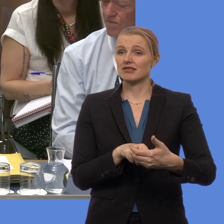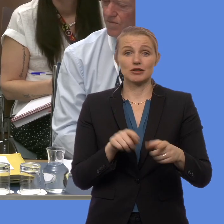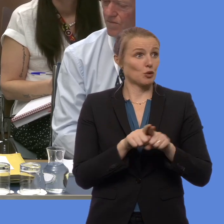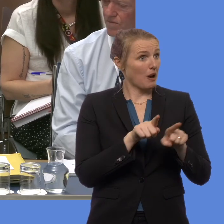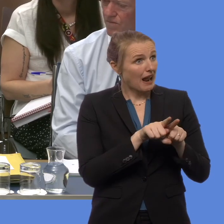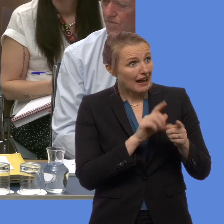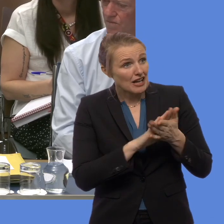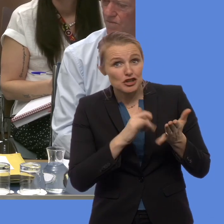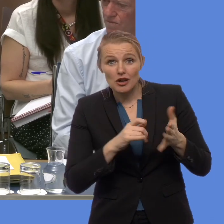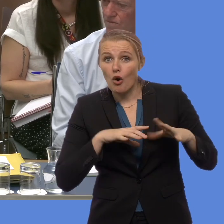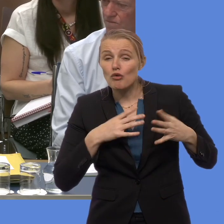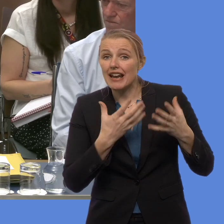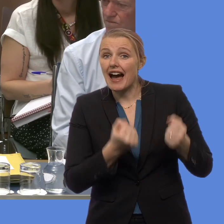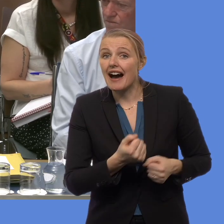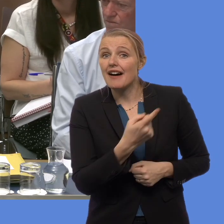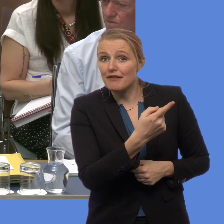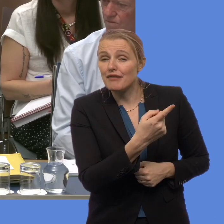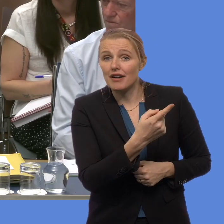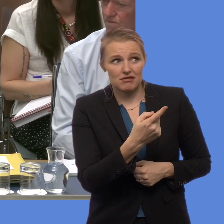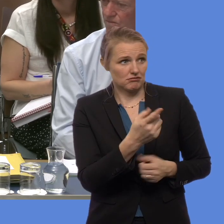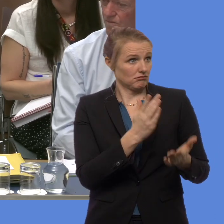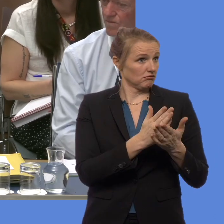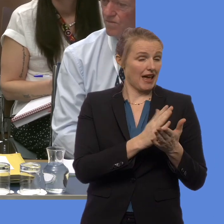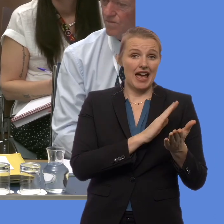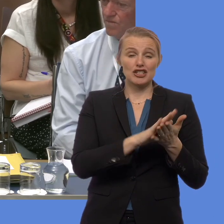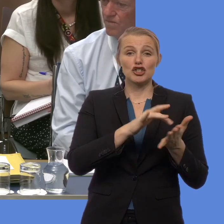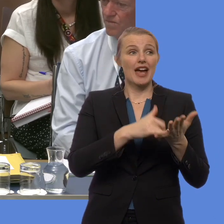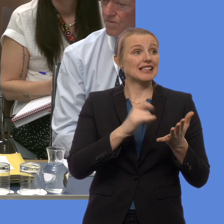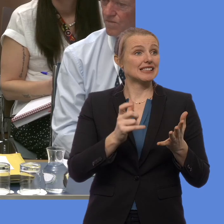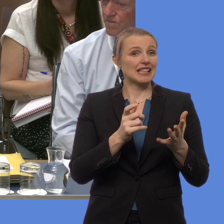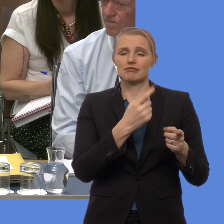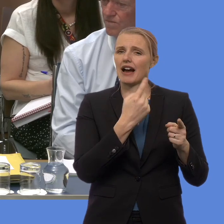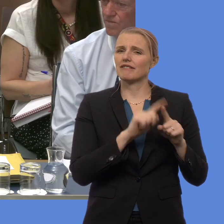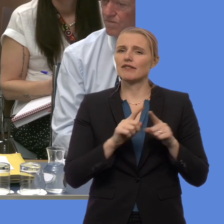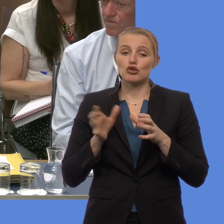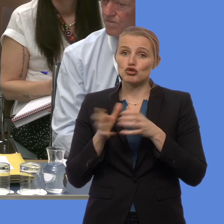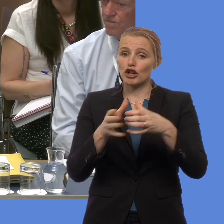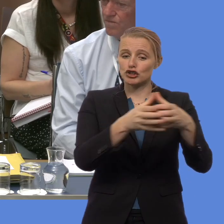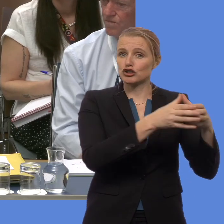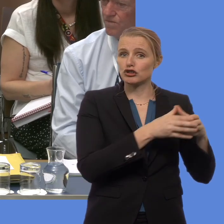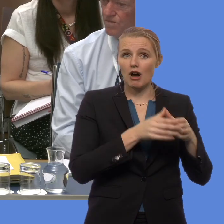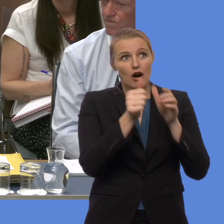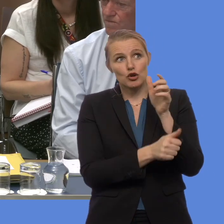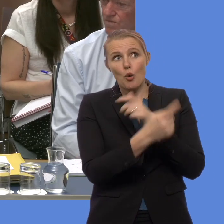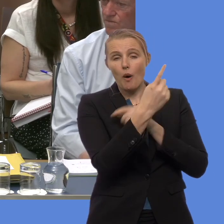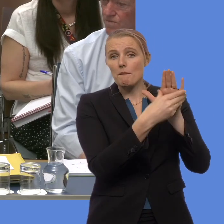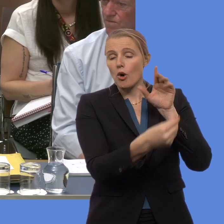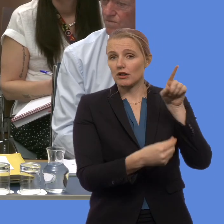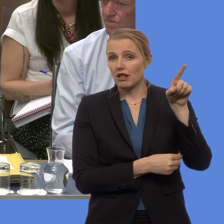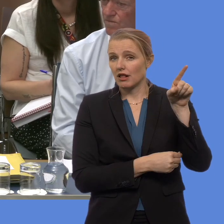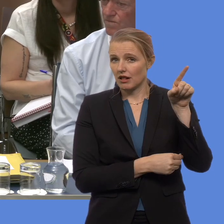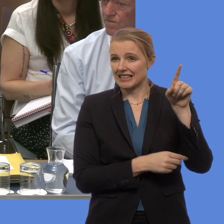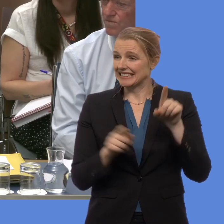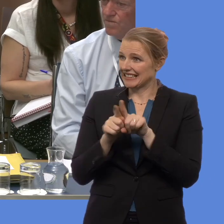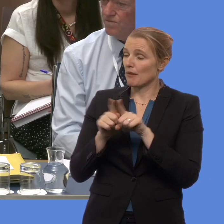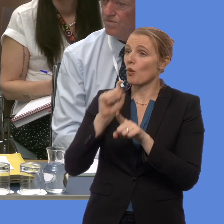social care setting, that is centralised to the various trusts. Probably a model that has that